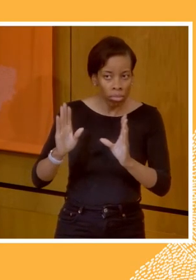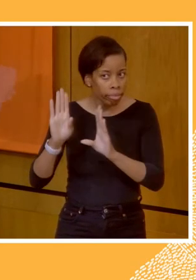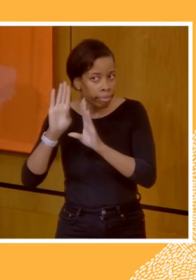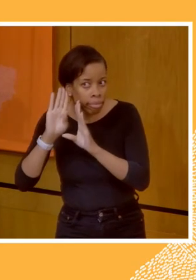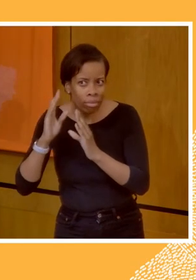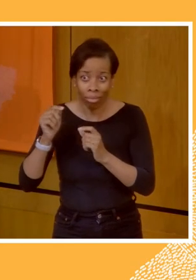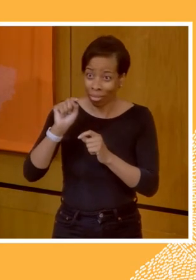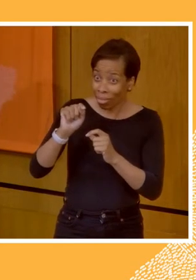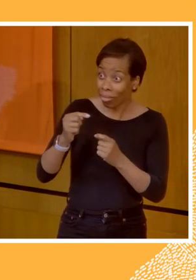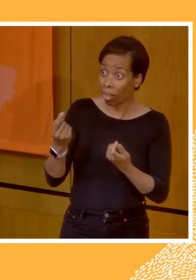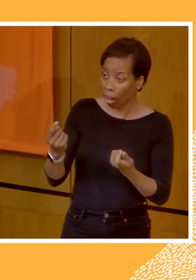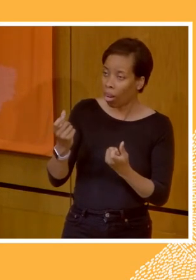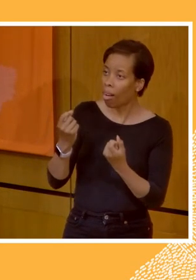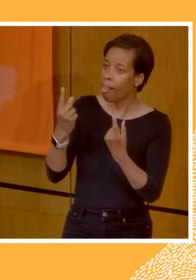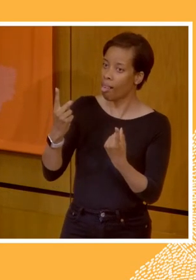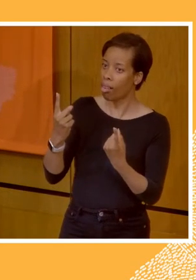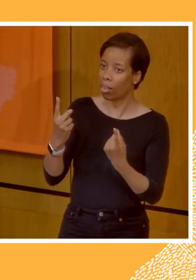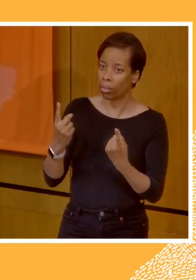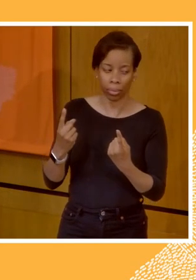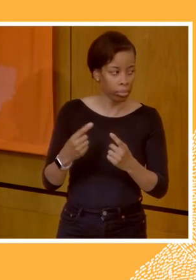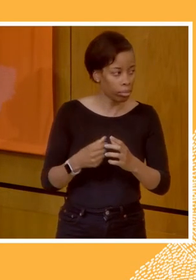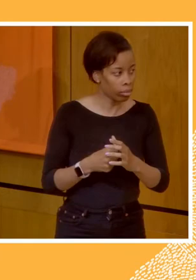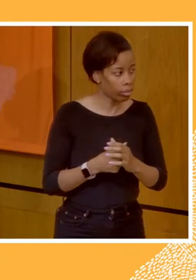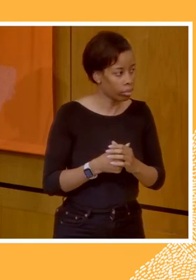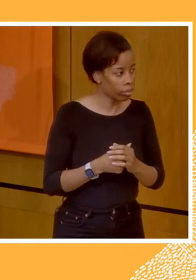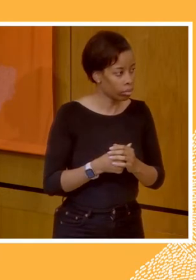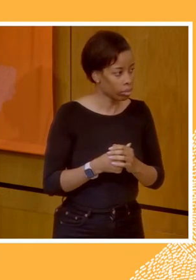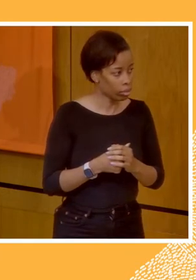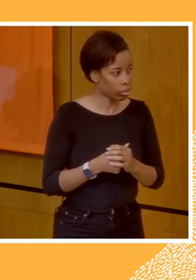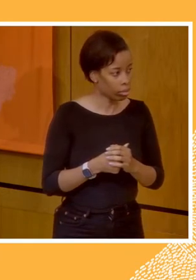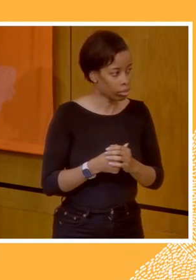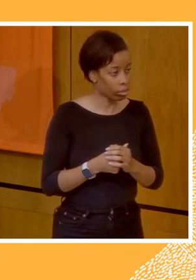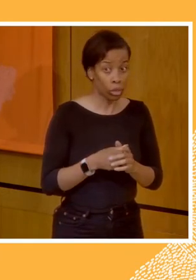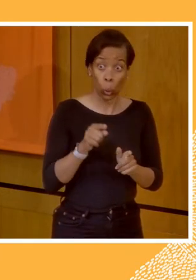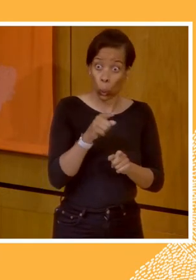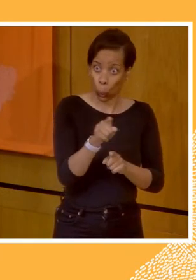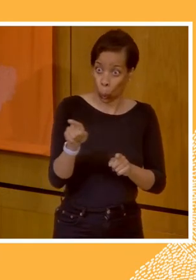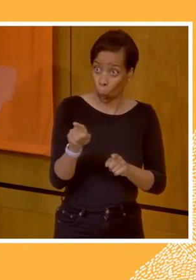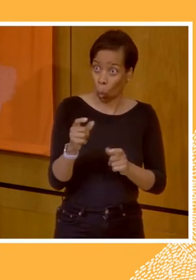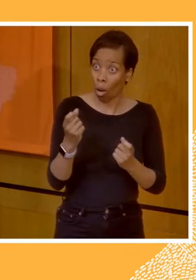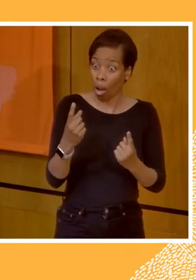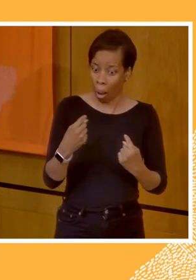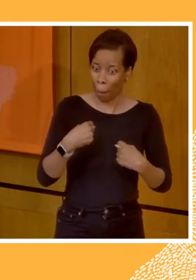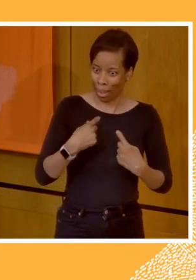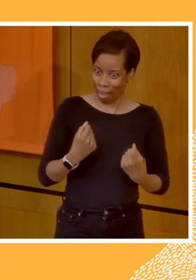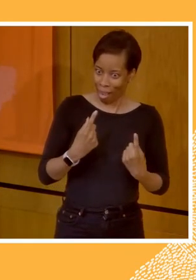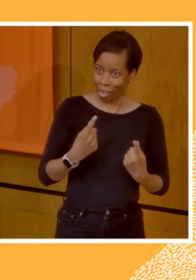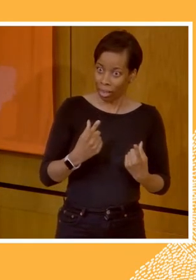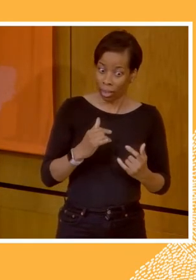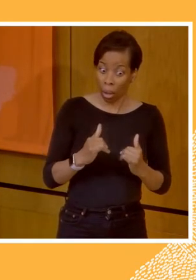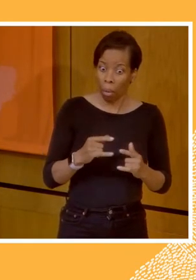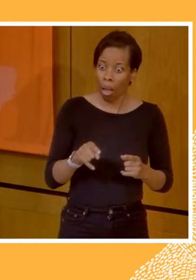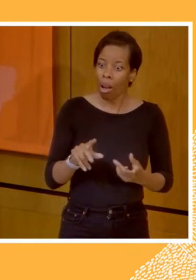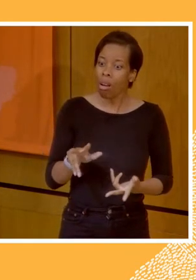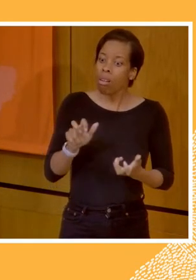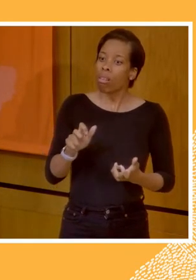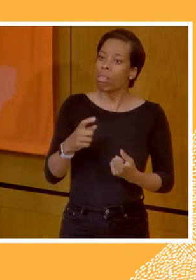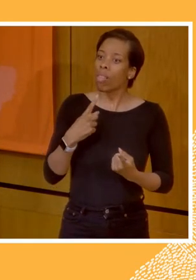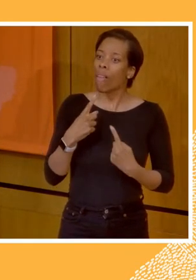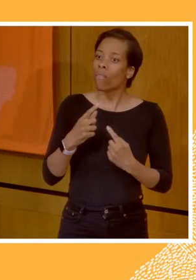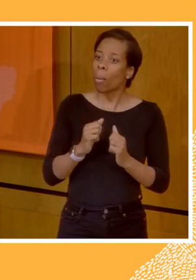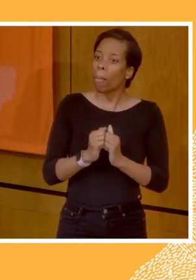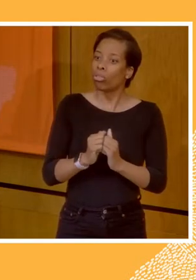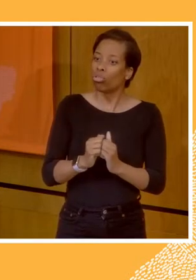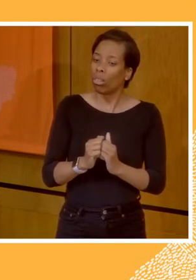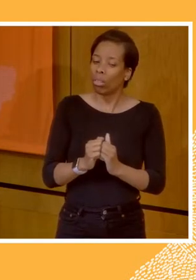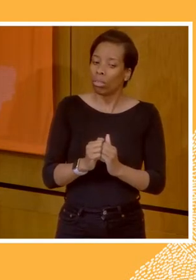captured, touching the head, doing all those signs. And that is how we get the information, or how we can